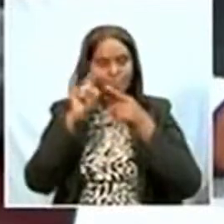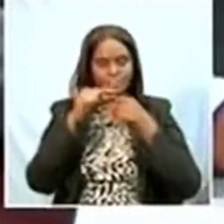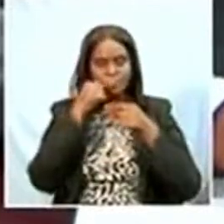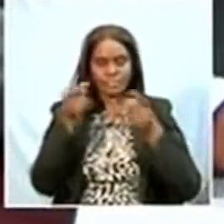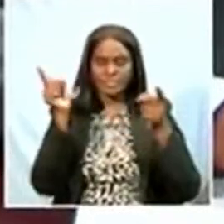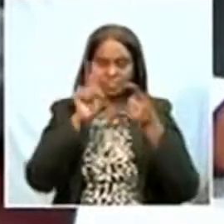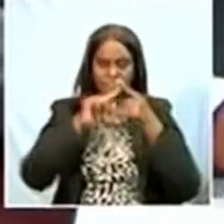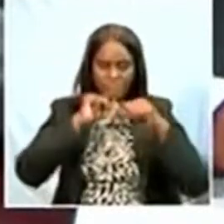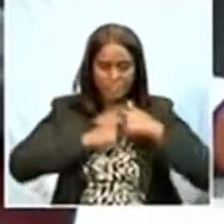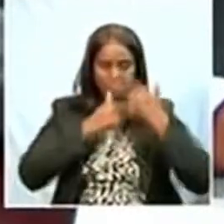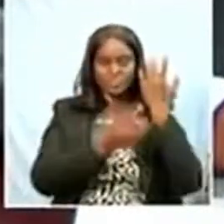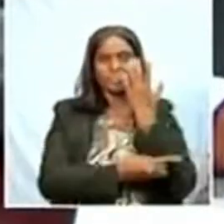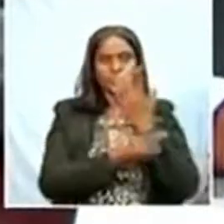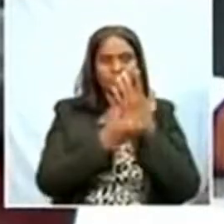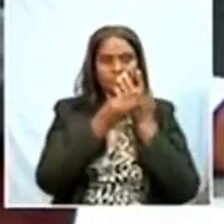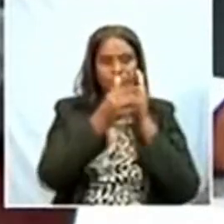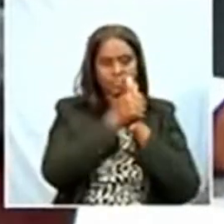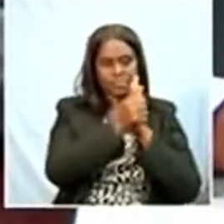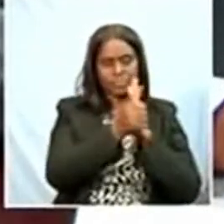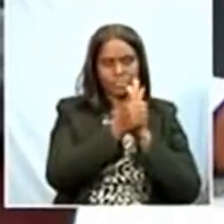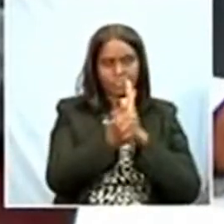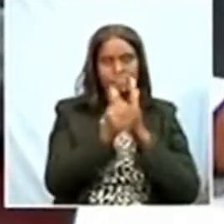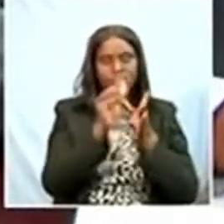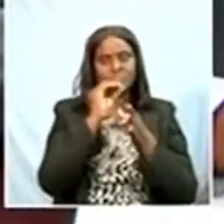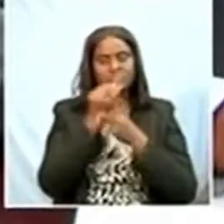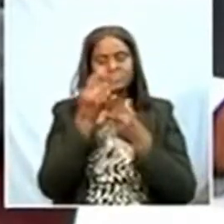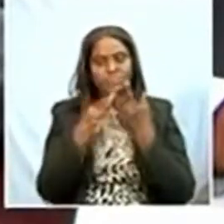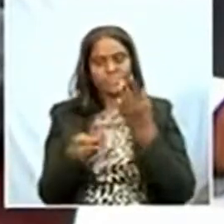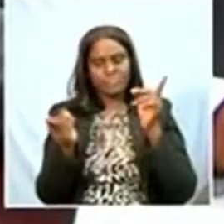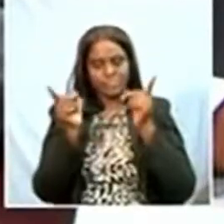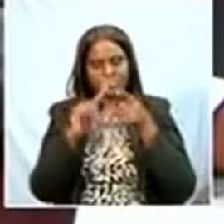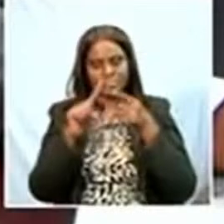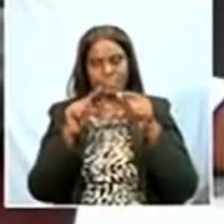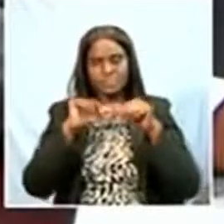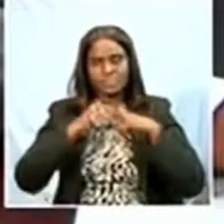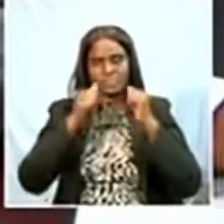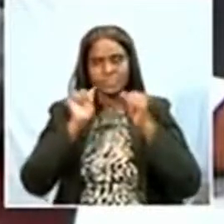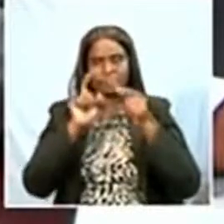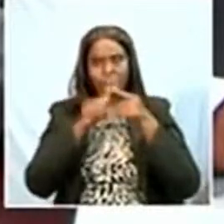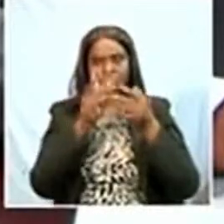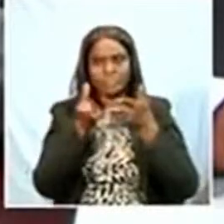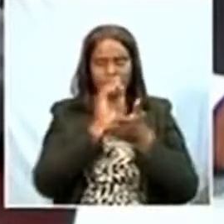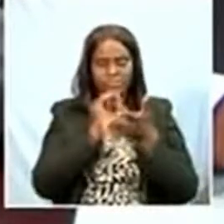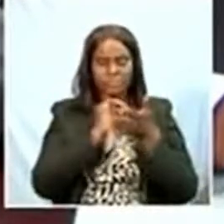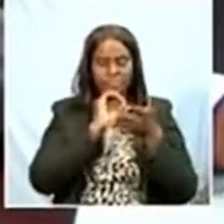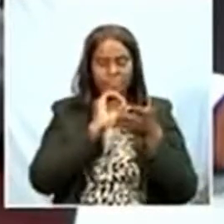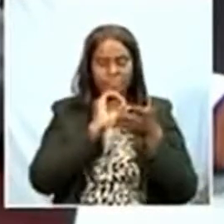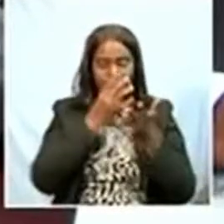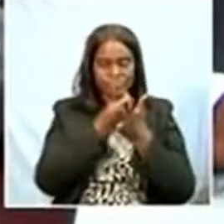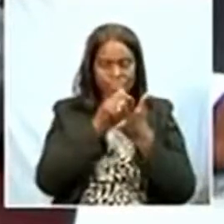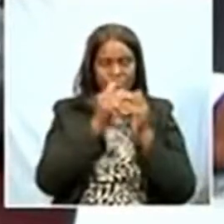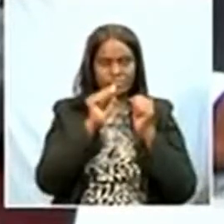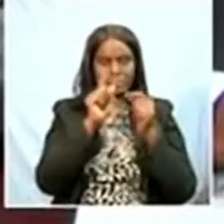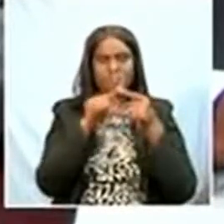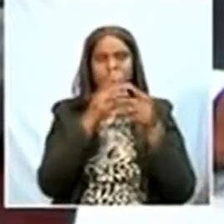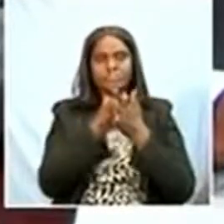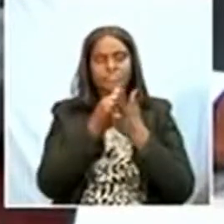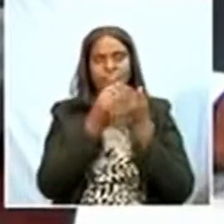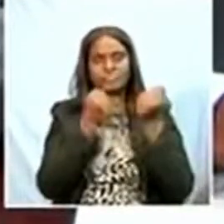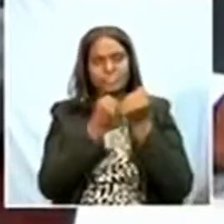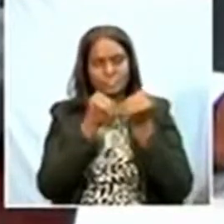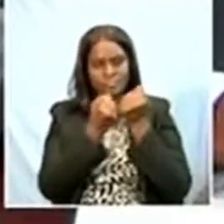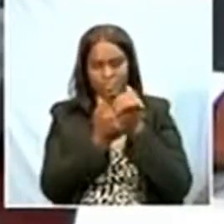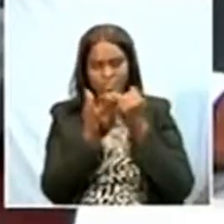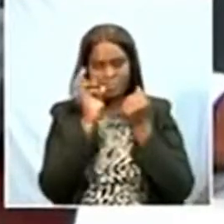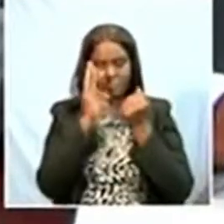we develop these skills, until we are able to mobilize our own money to be able to finance this. We